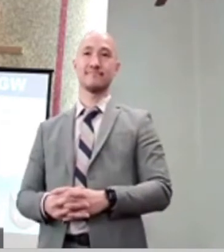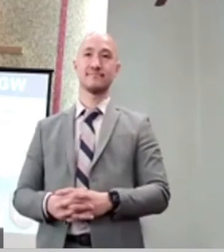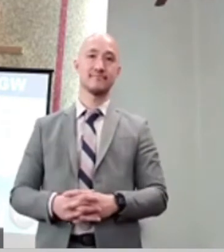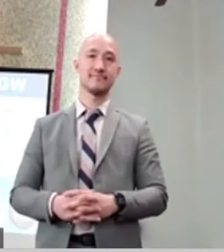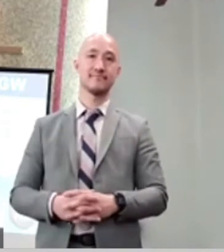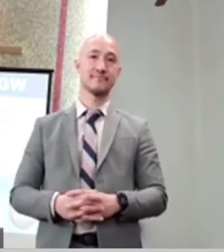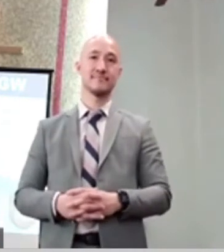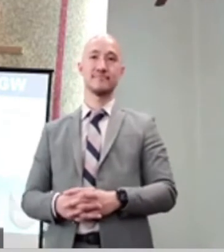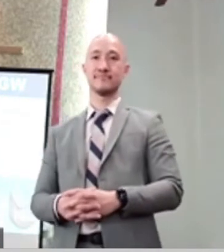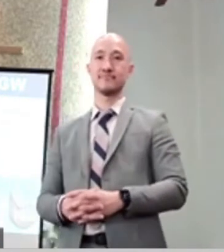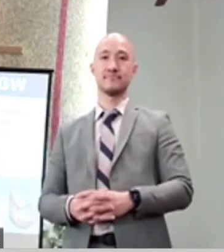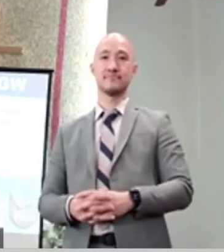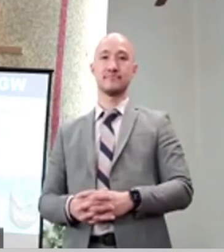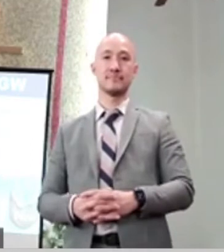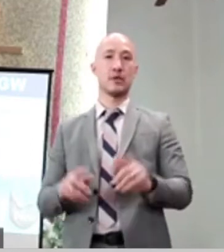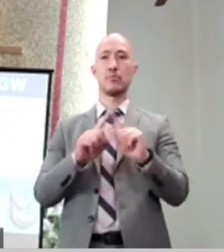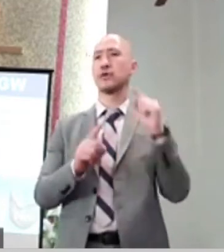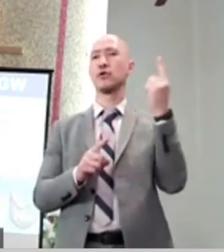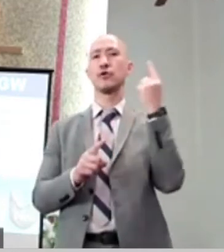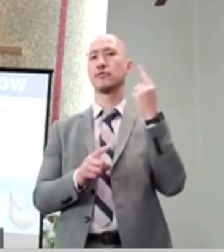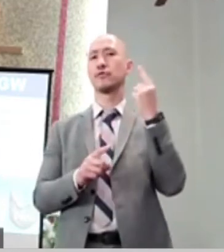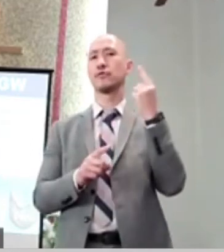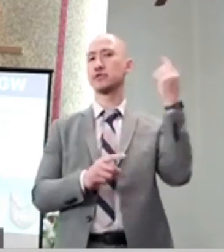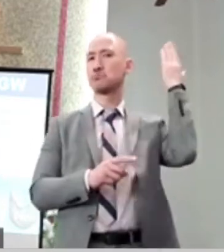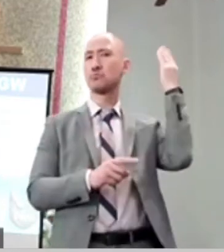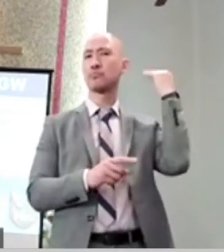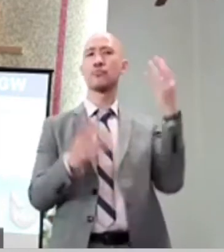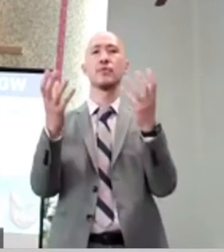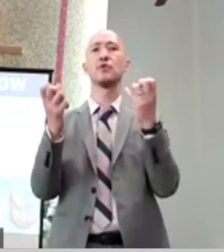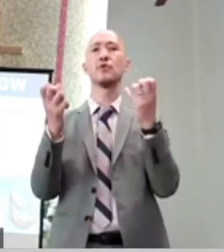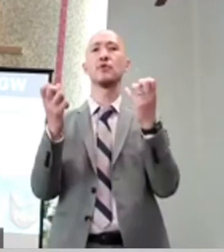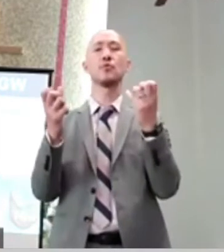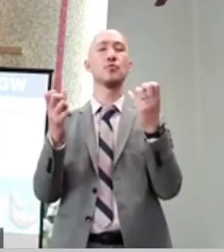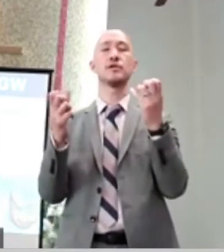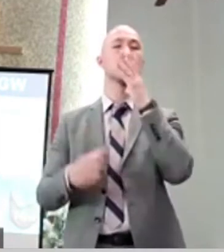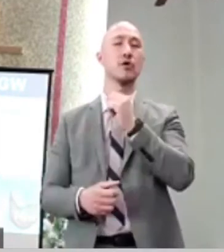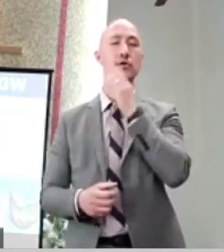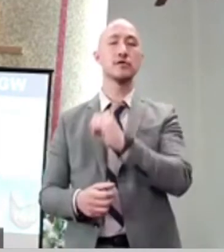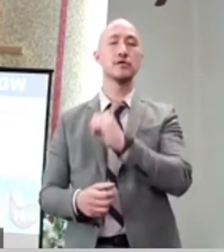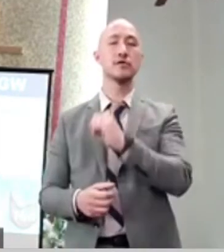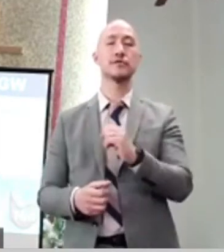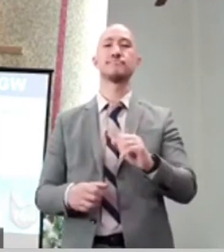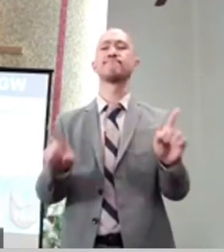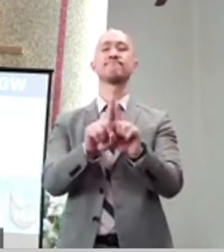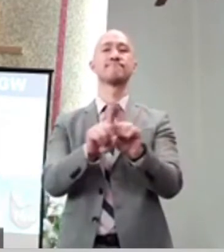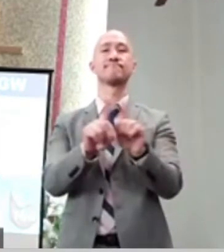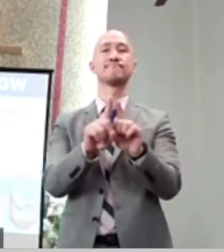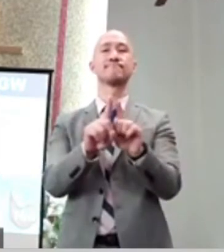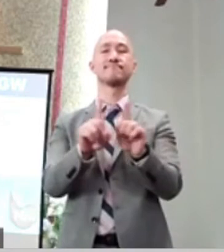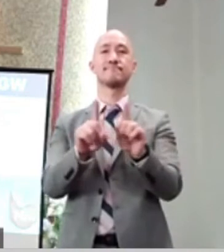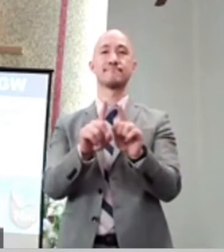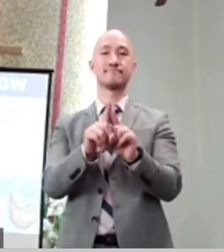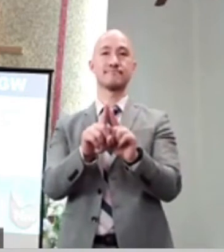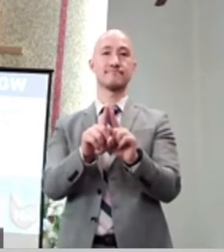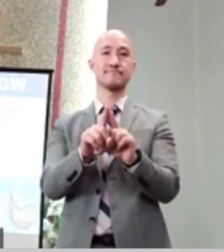say things like that. And some seek to be rebels or revolutionaries. You know, let's fight the system.